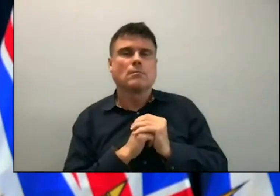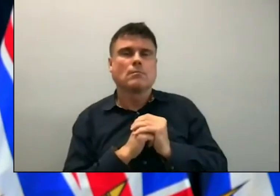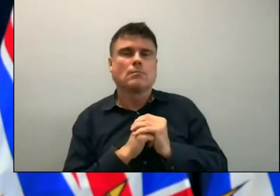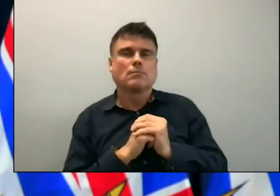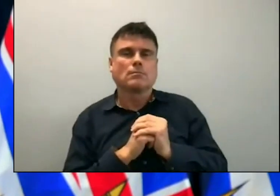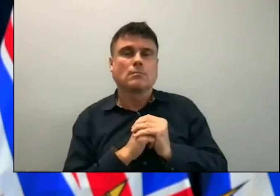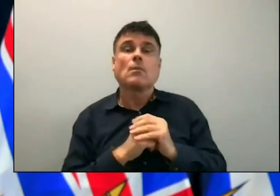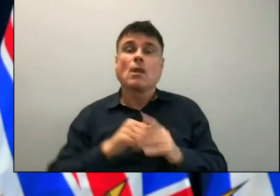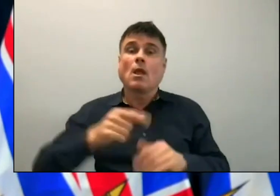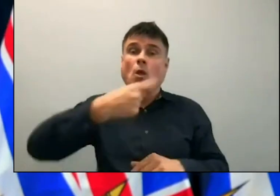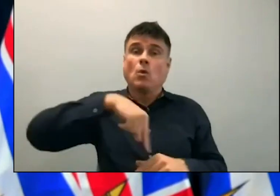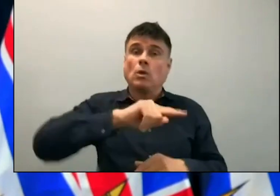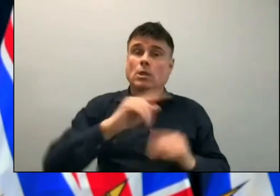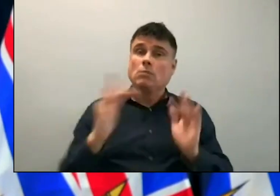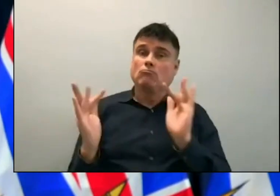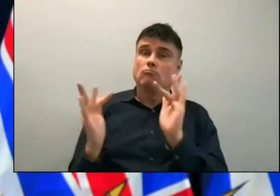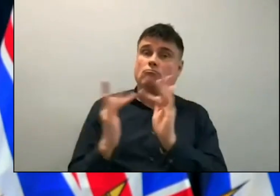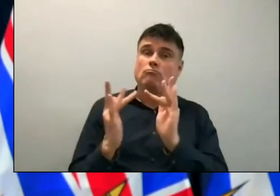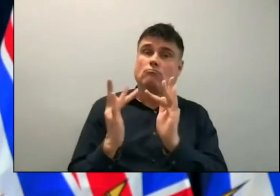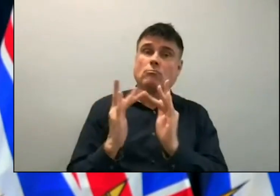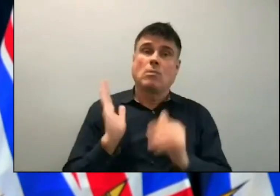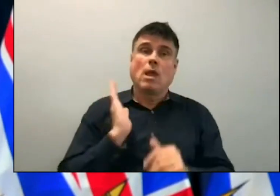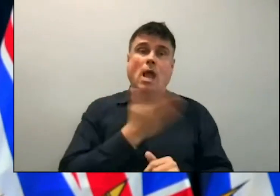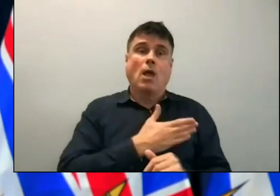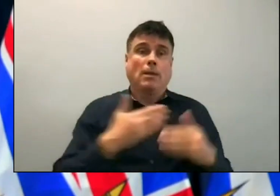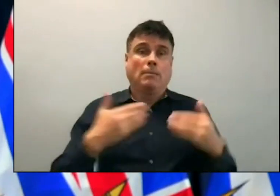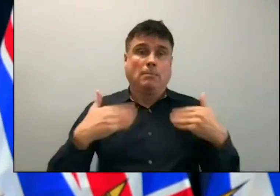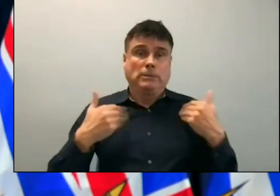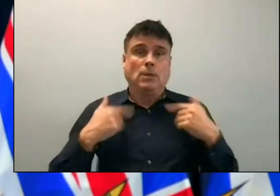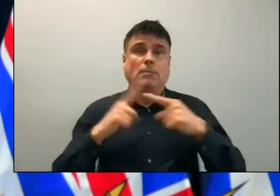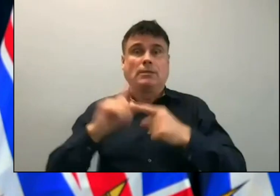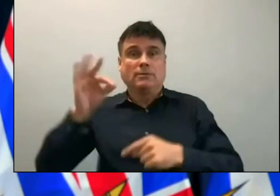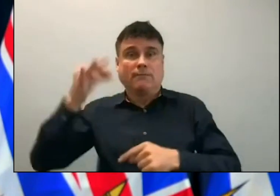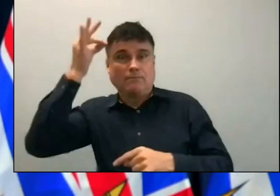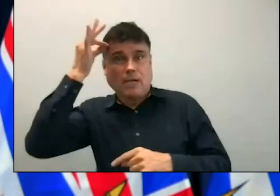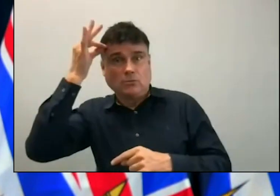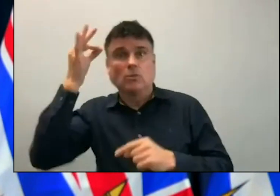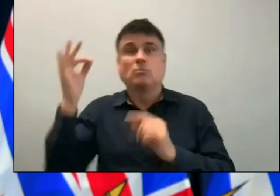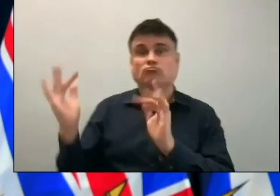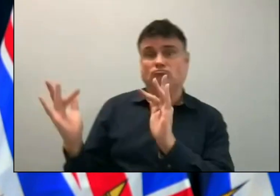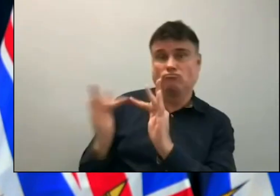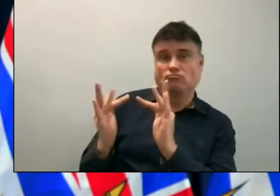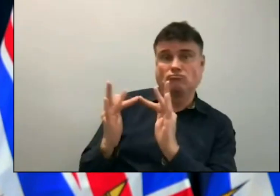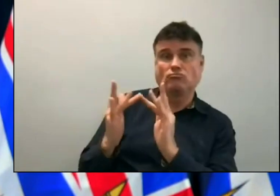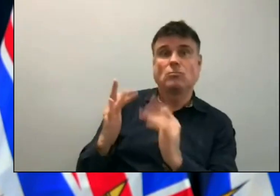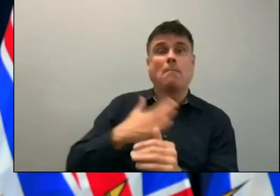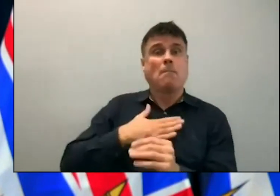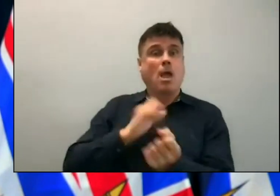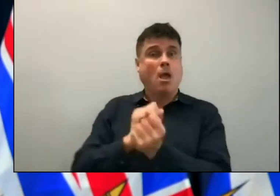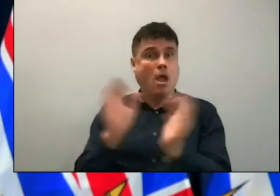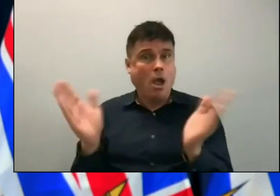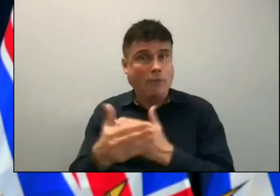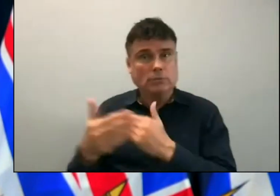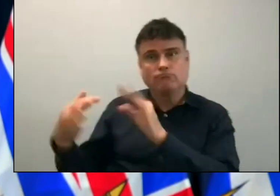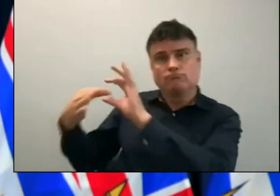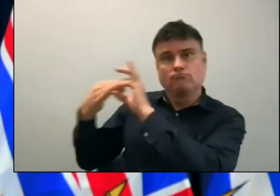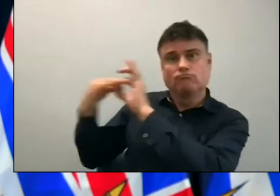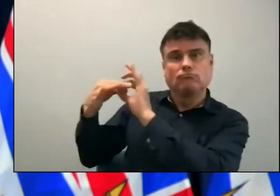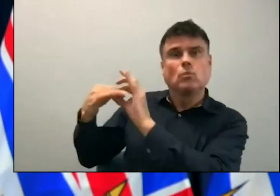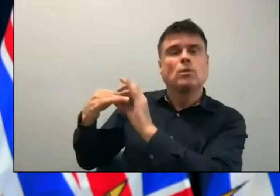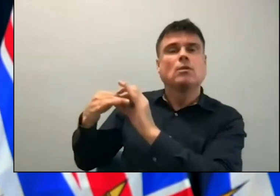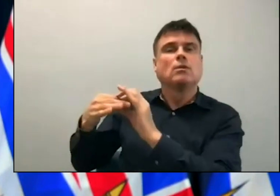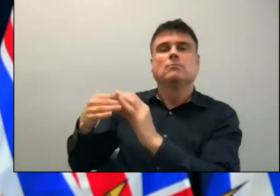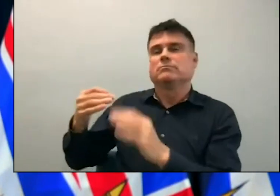in contact with the minister. Our minister has spoken with their minister. My office has been in touch with the PMO, the Prime Minister's